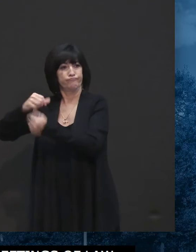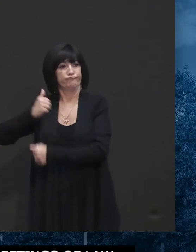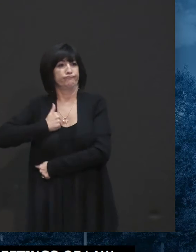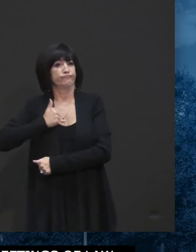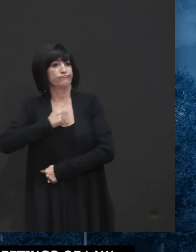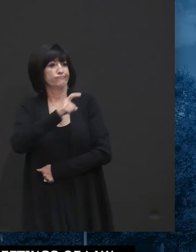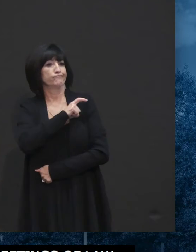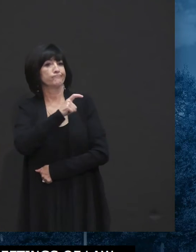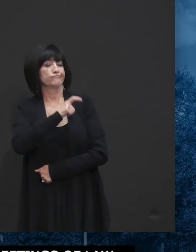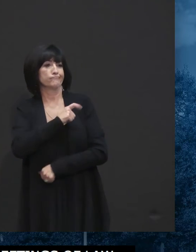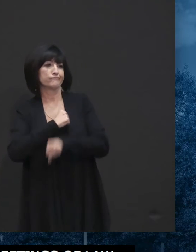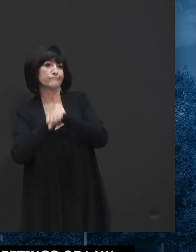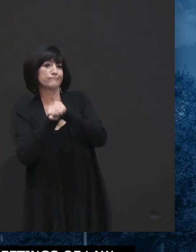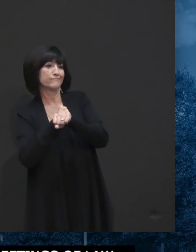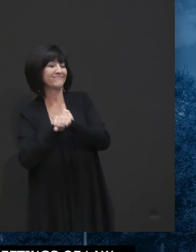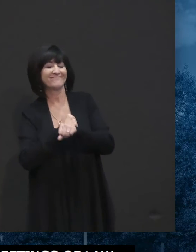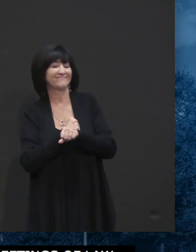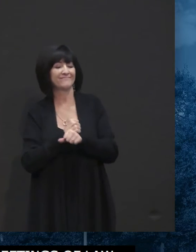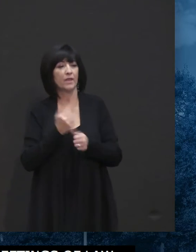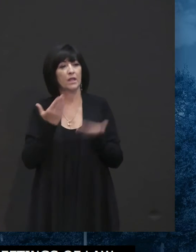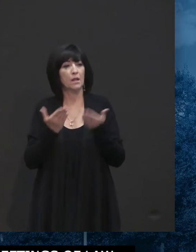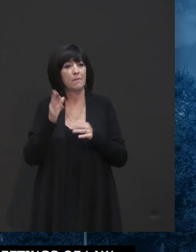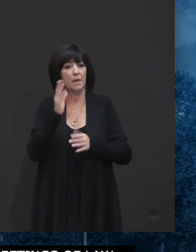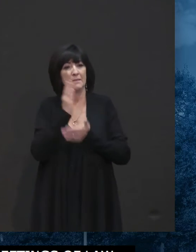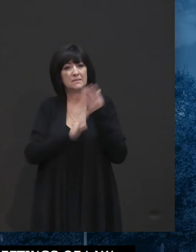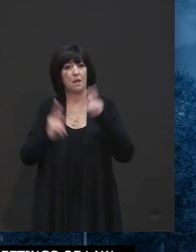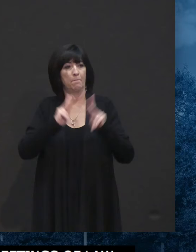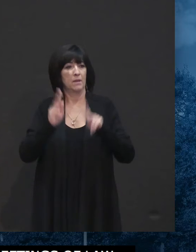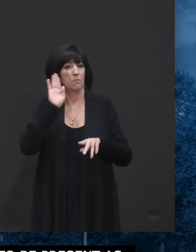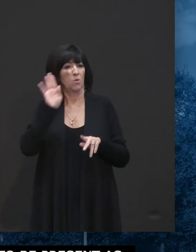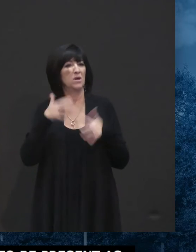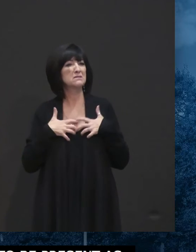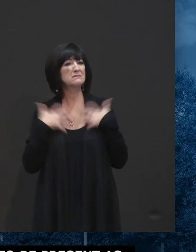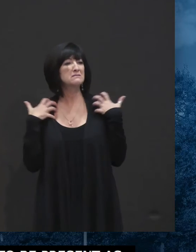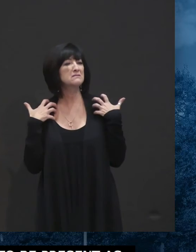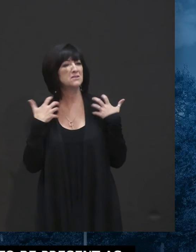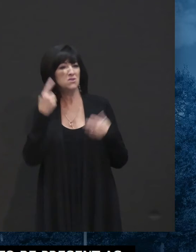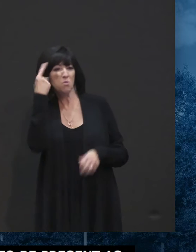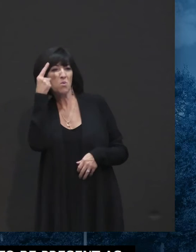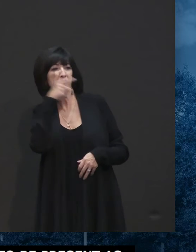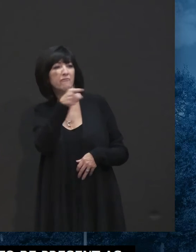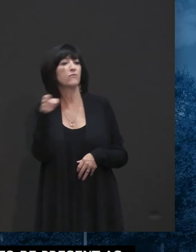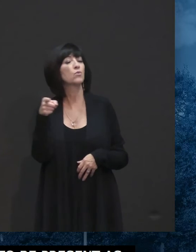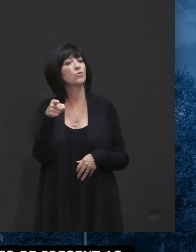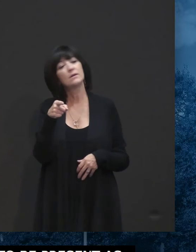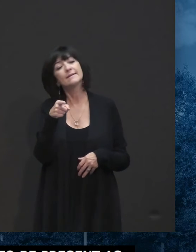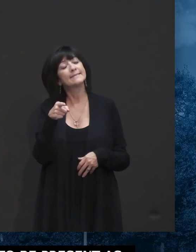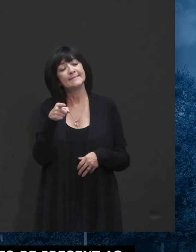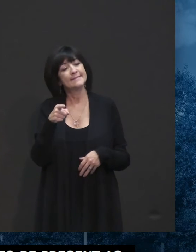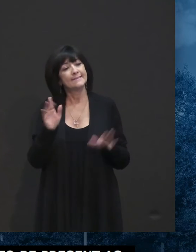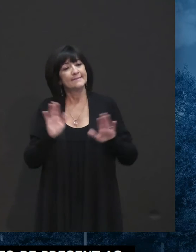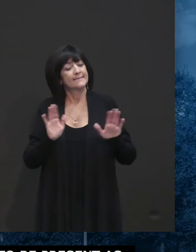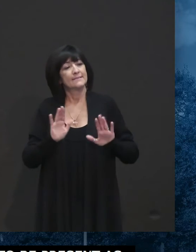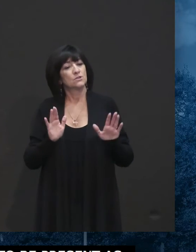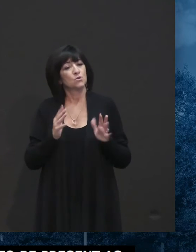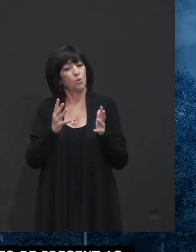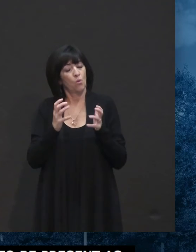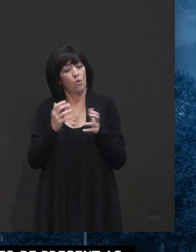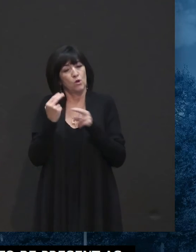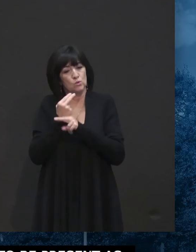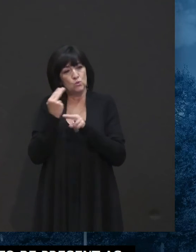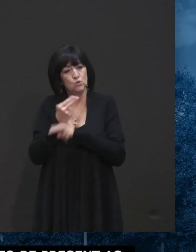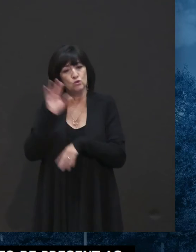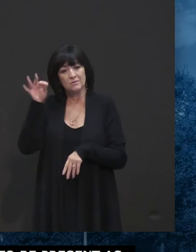factor themselves, right? But just having communication among the various agencies, federal, state, and local,